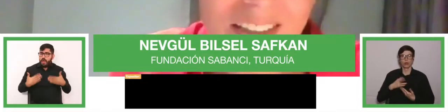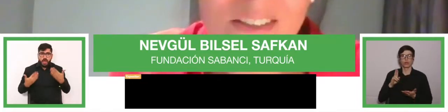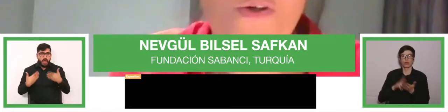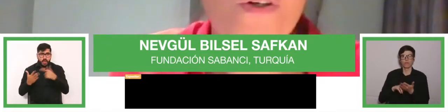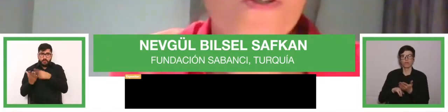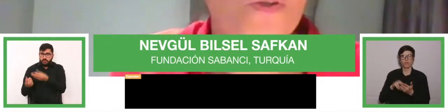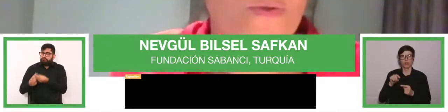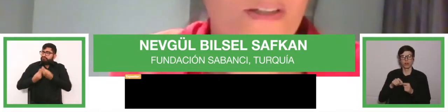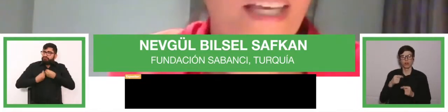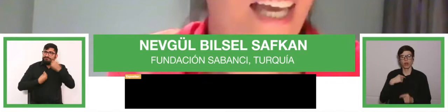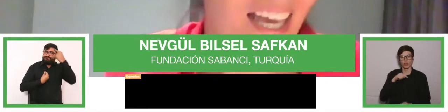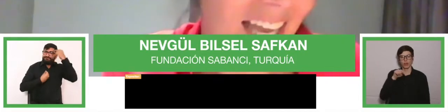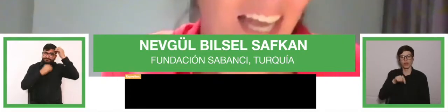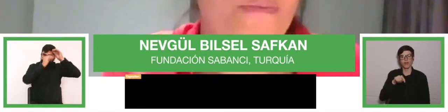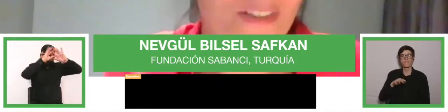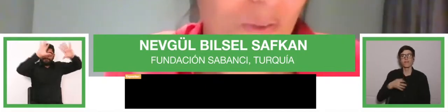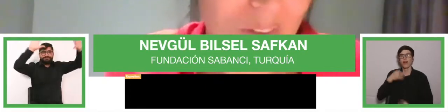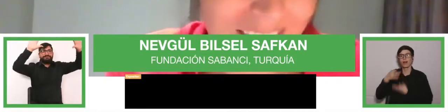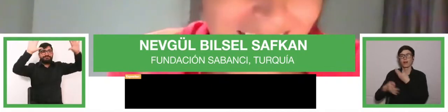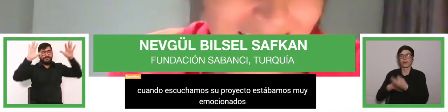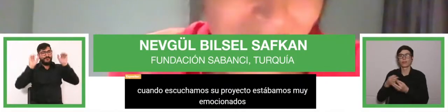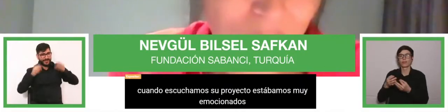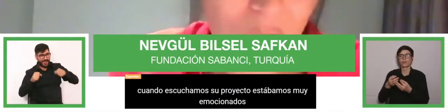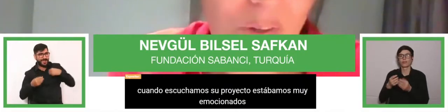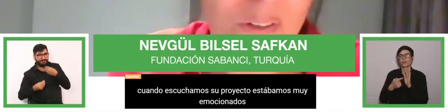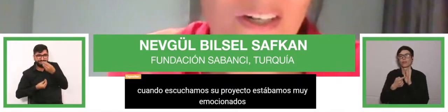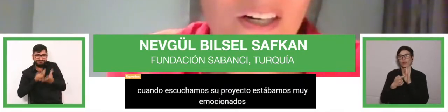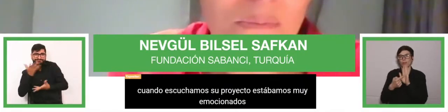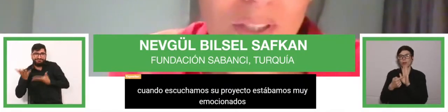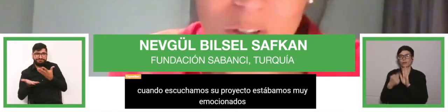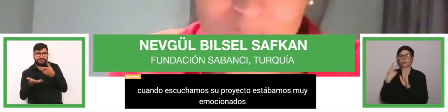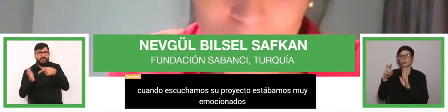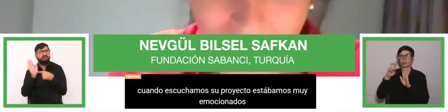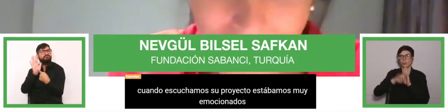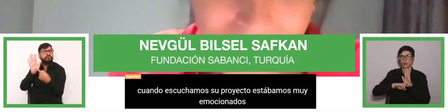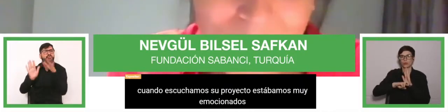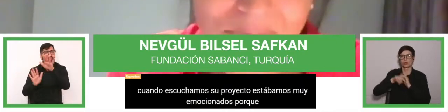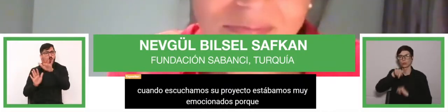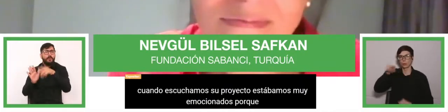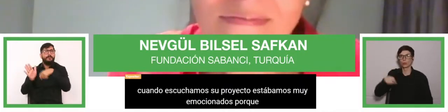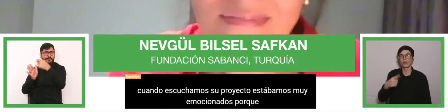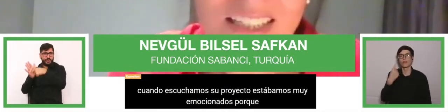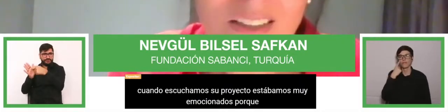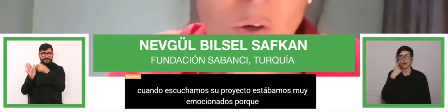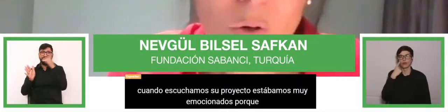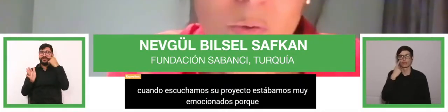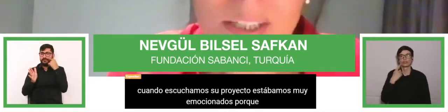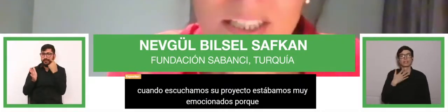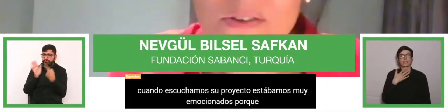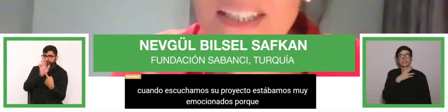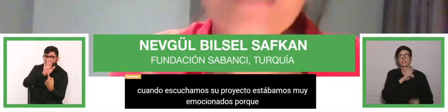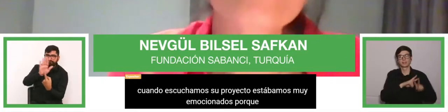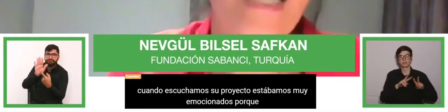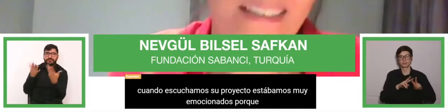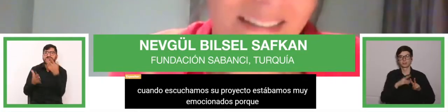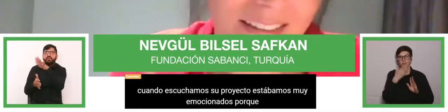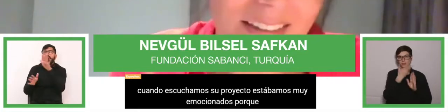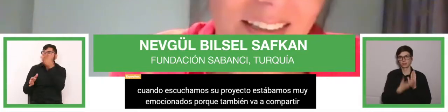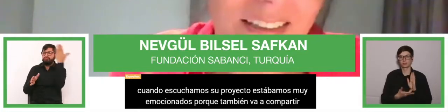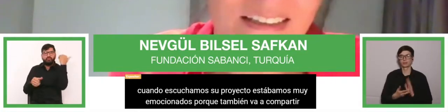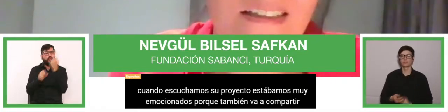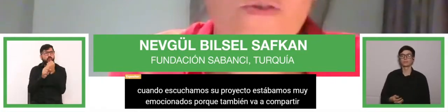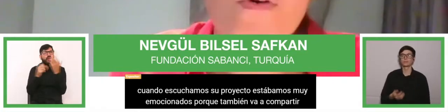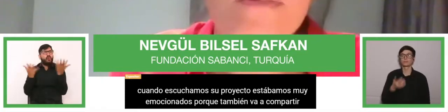pitch, so you will be able to listening to her pitch as well. So we really